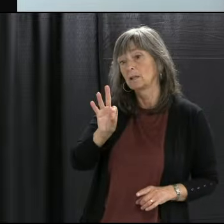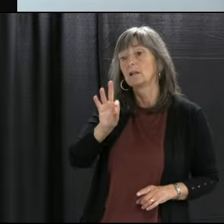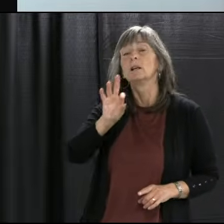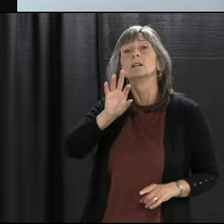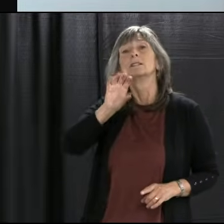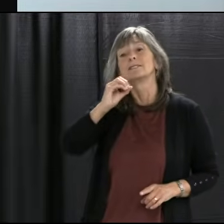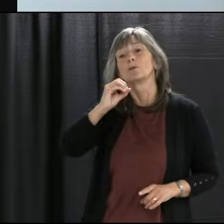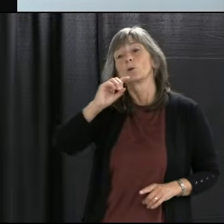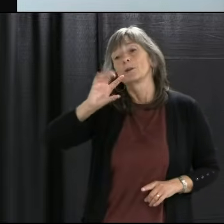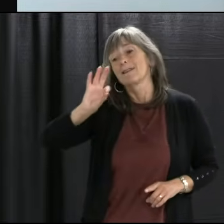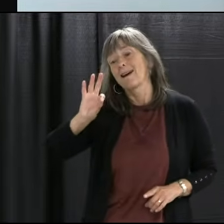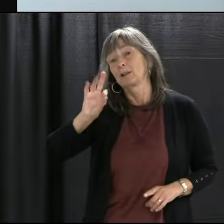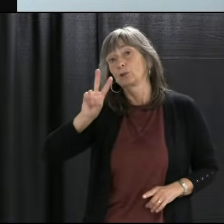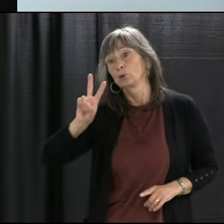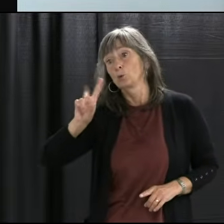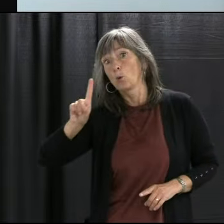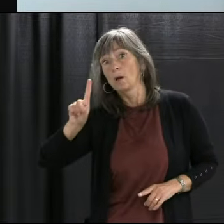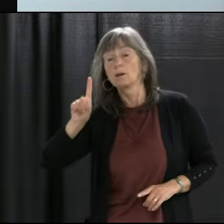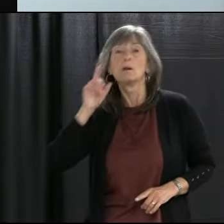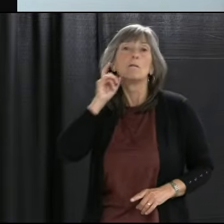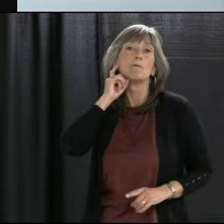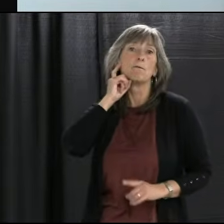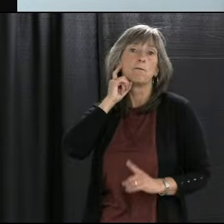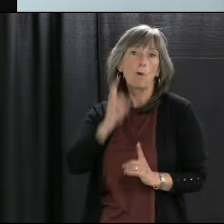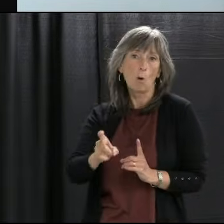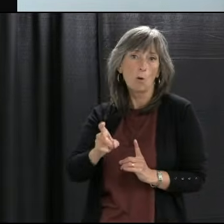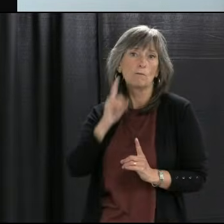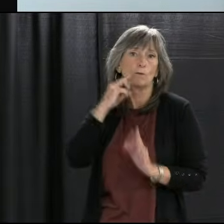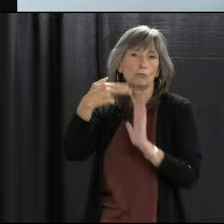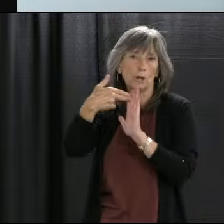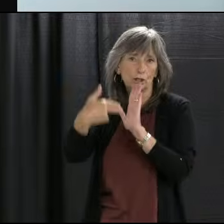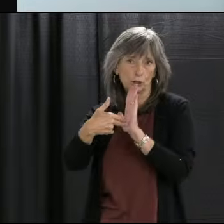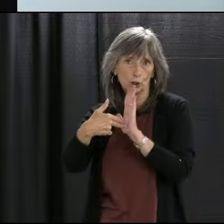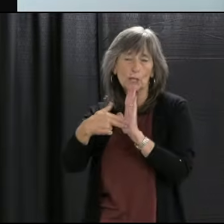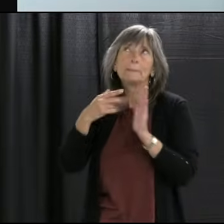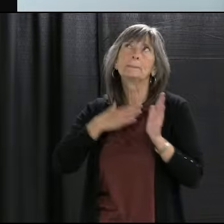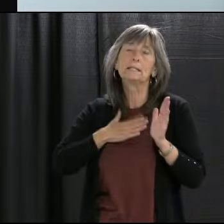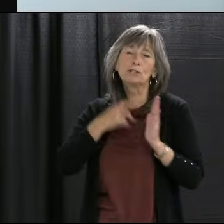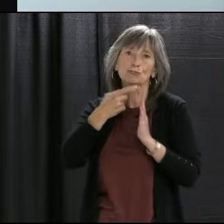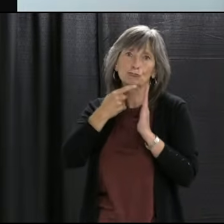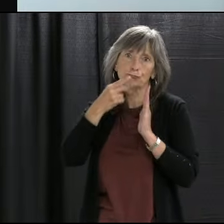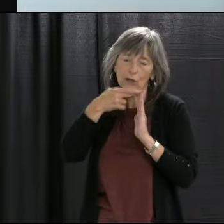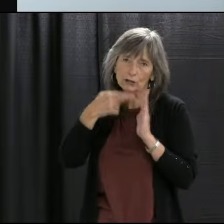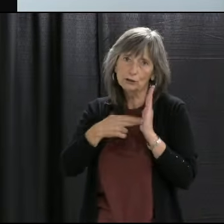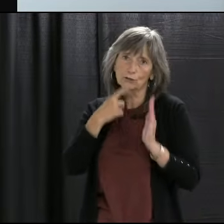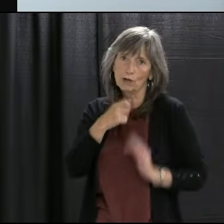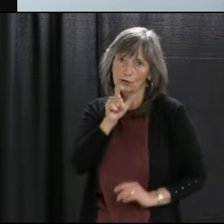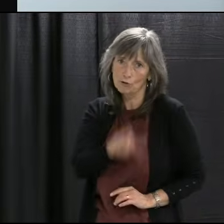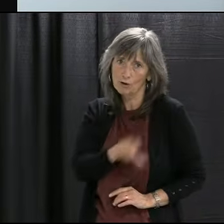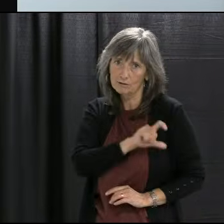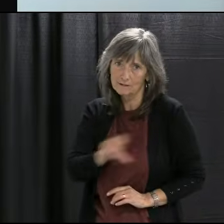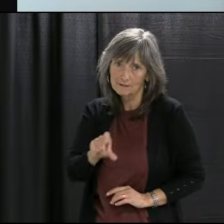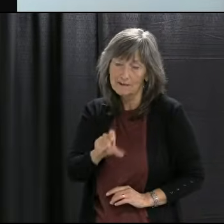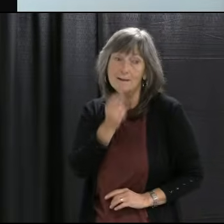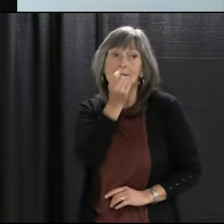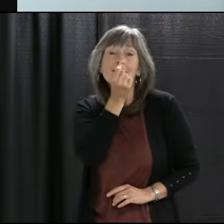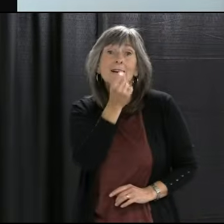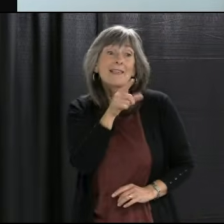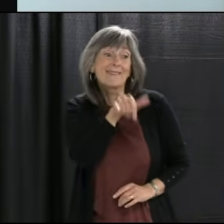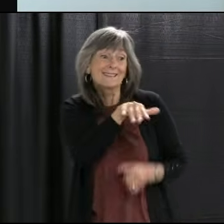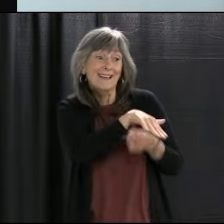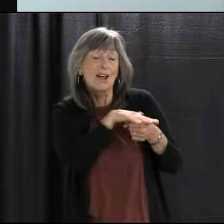729-0921. There are volunteers at our reception areas. They are places of safety. That's why they've been